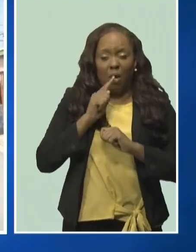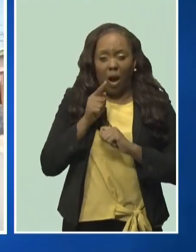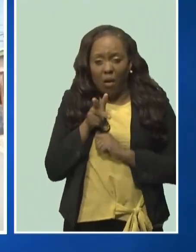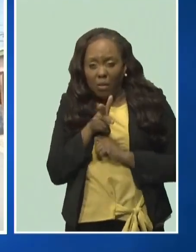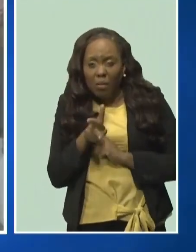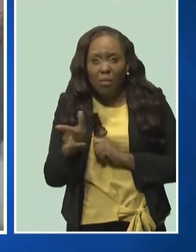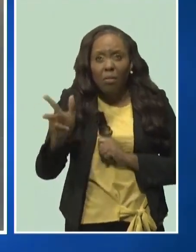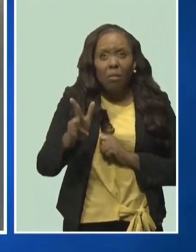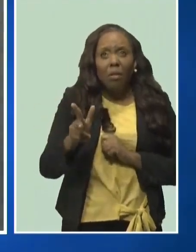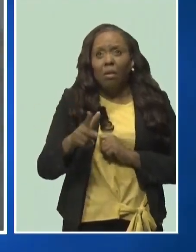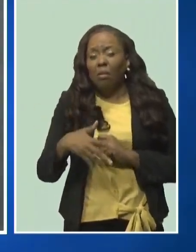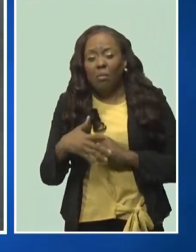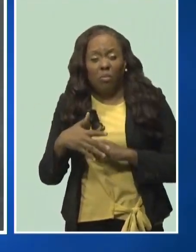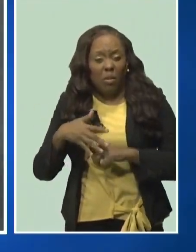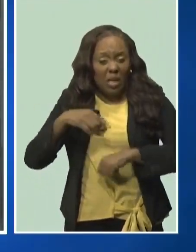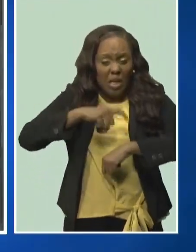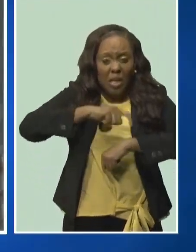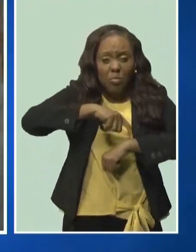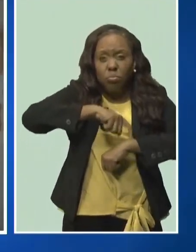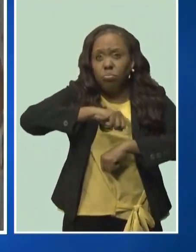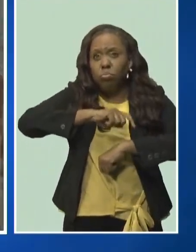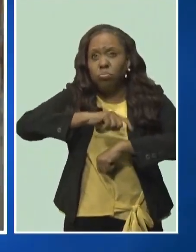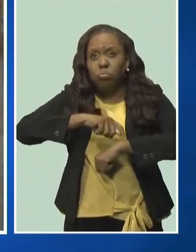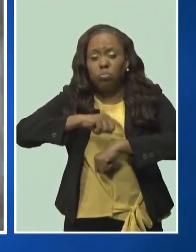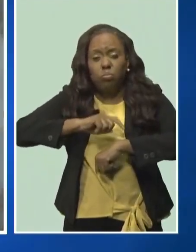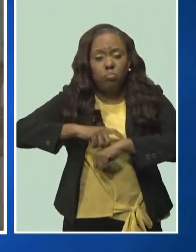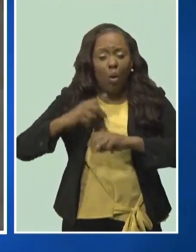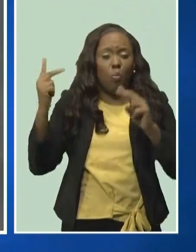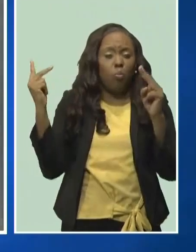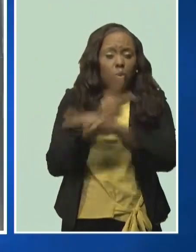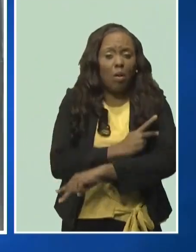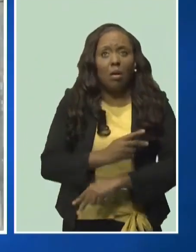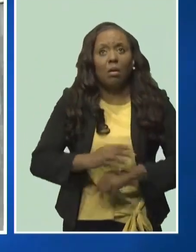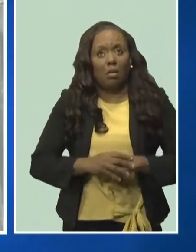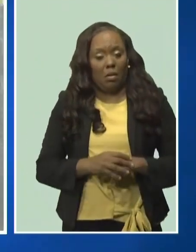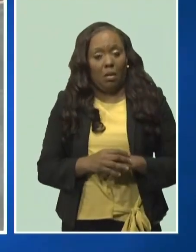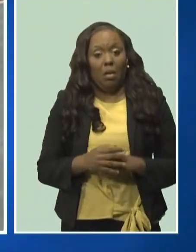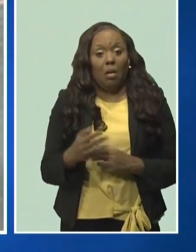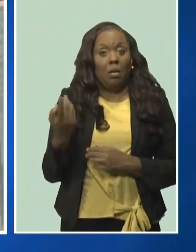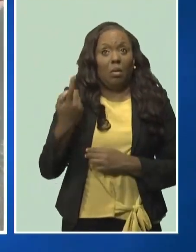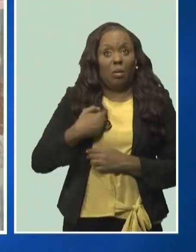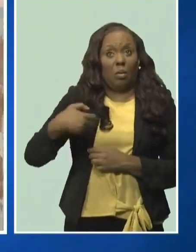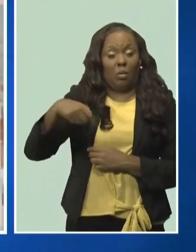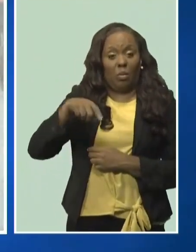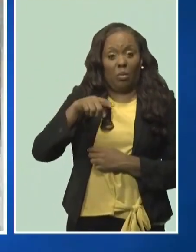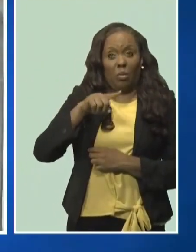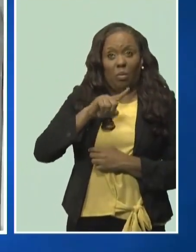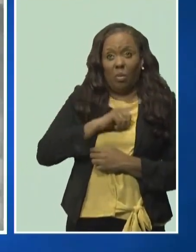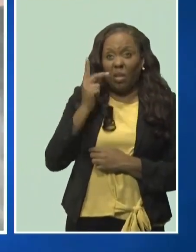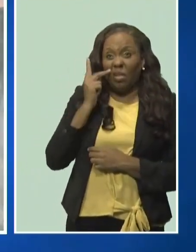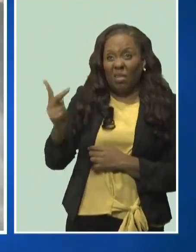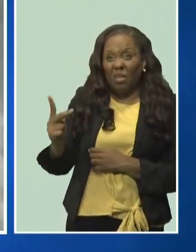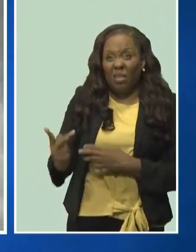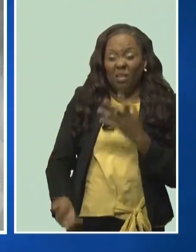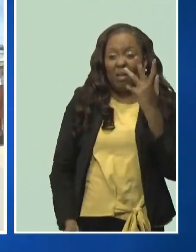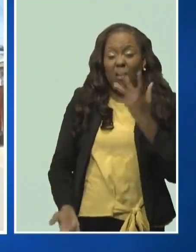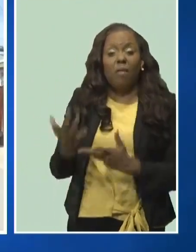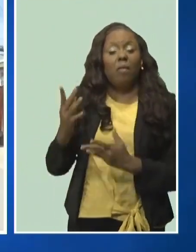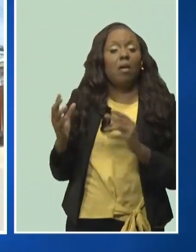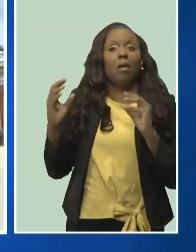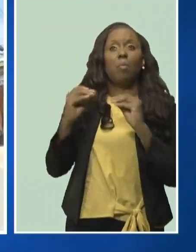things worse. The attempt was originally from the eastern side,